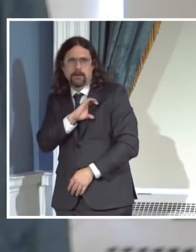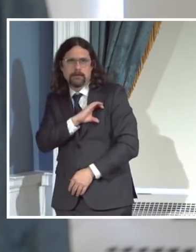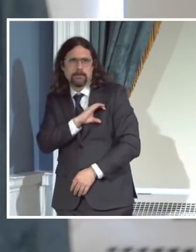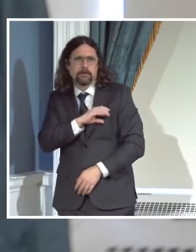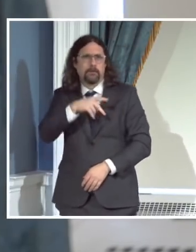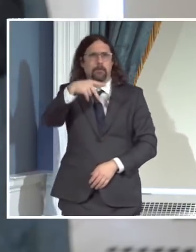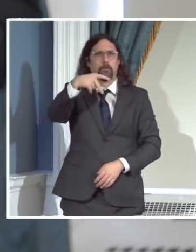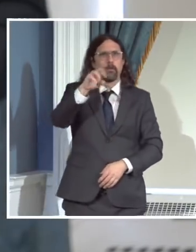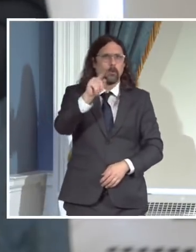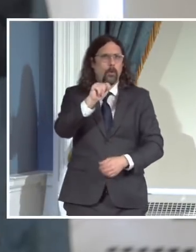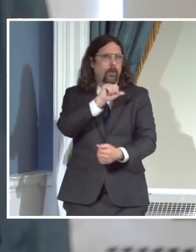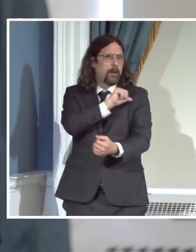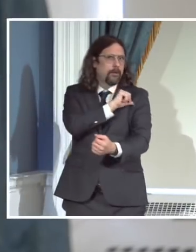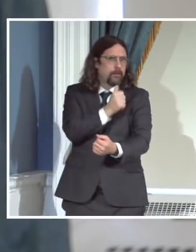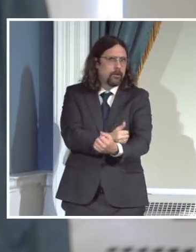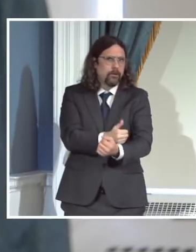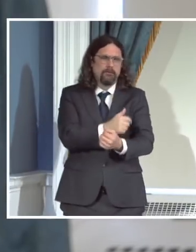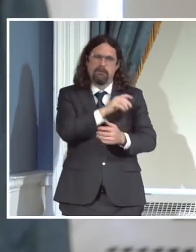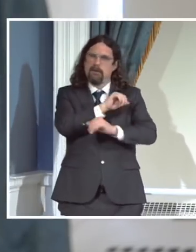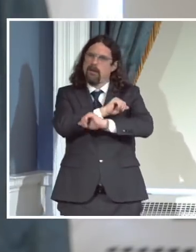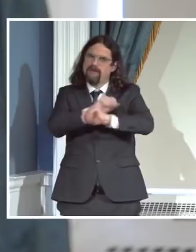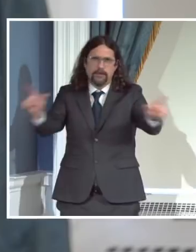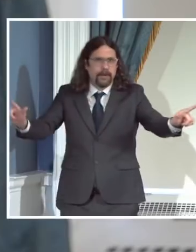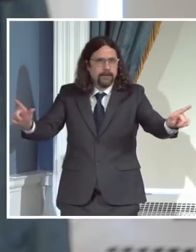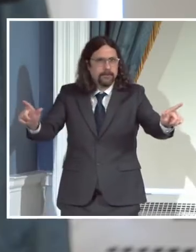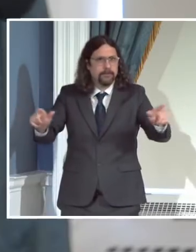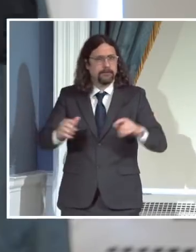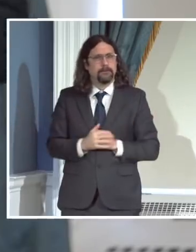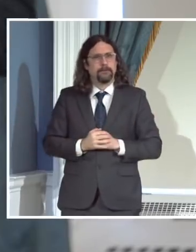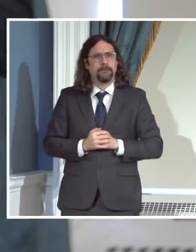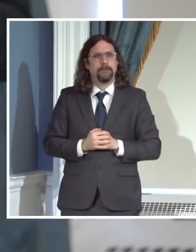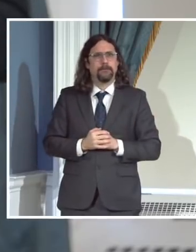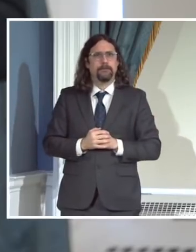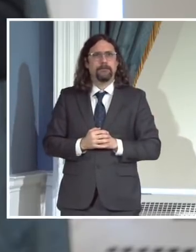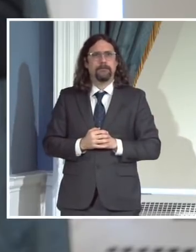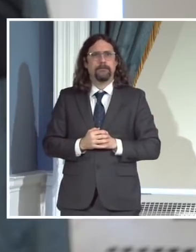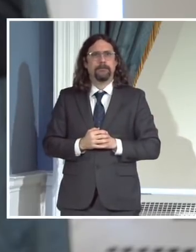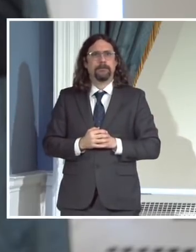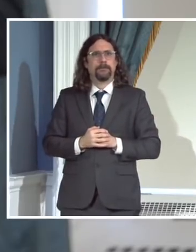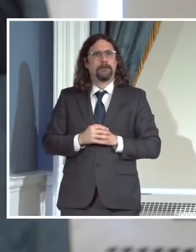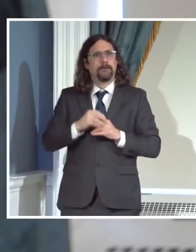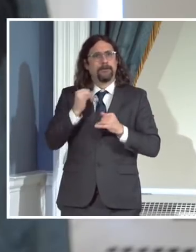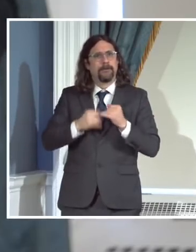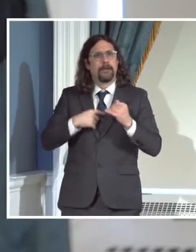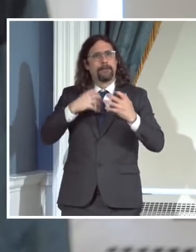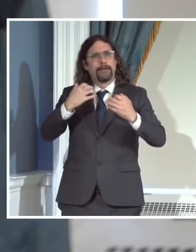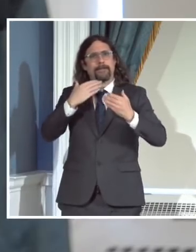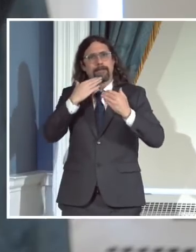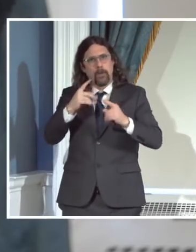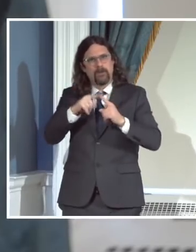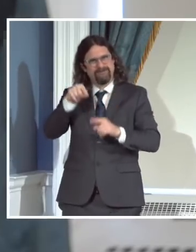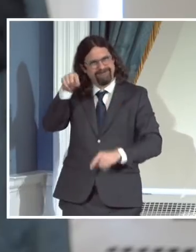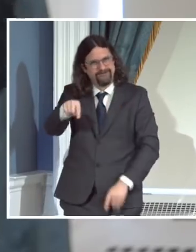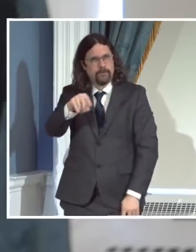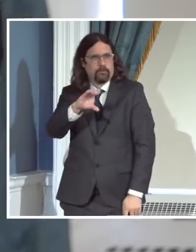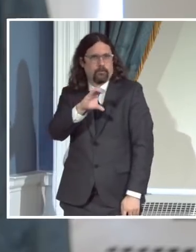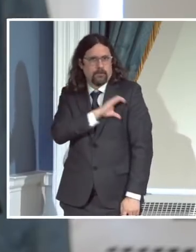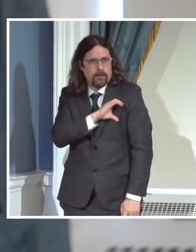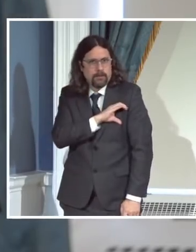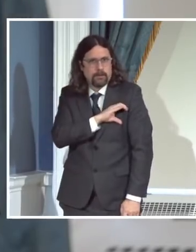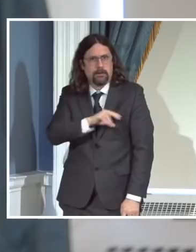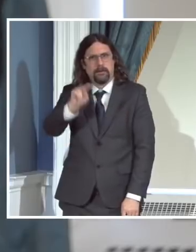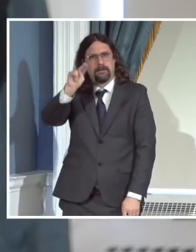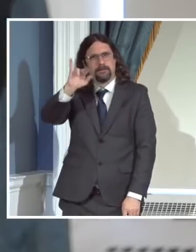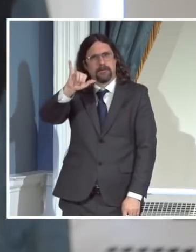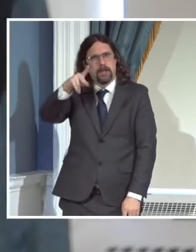last but not least, I want to thank the men and women of the NYPD who continue to keep the city safe in